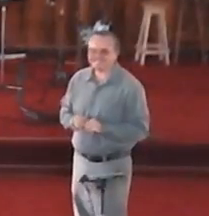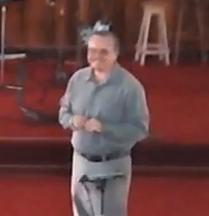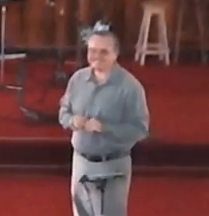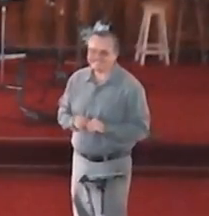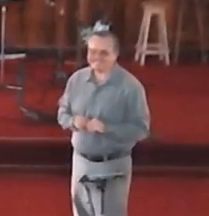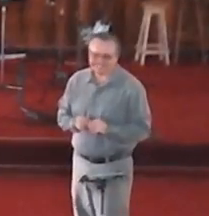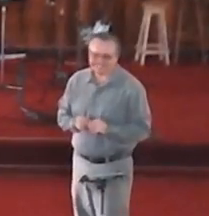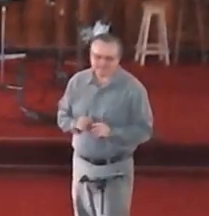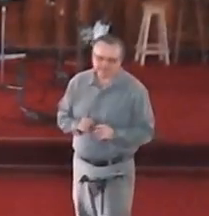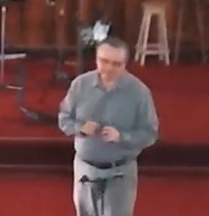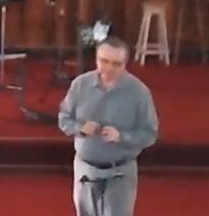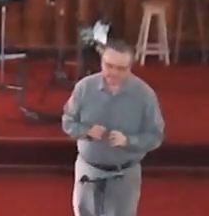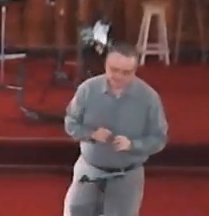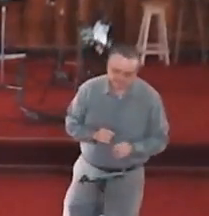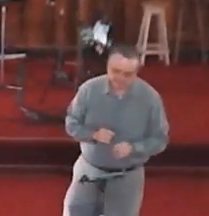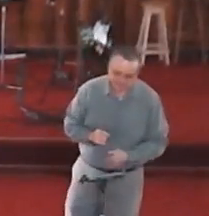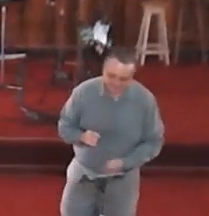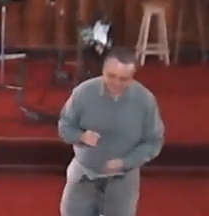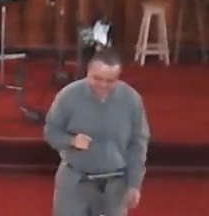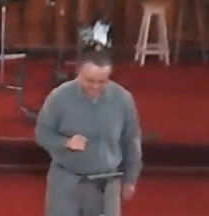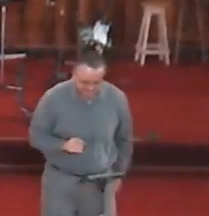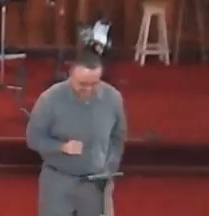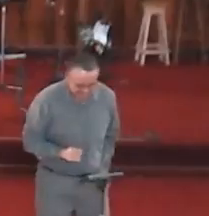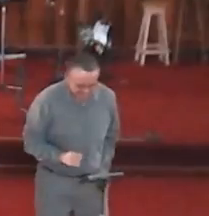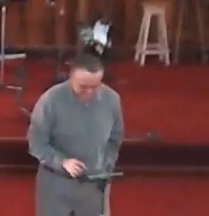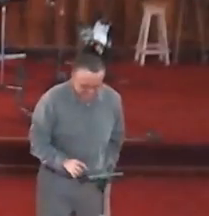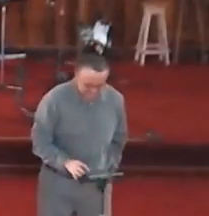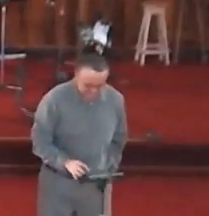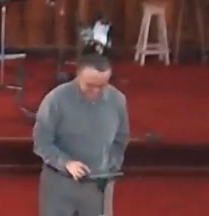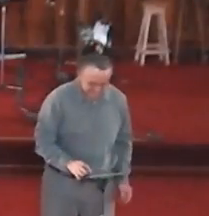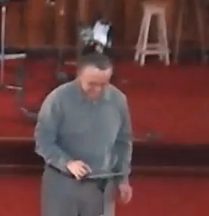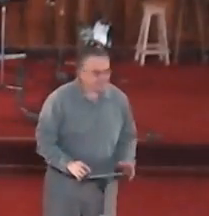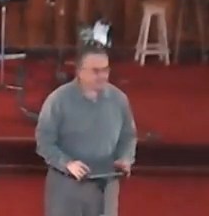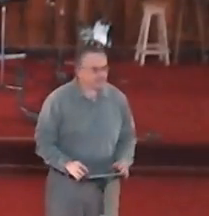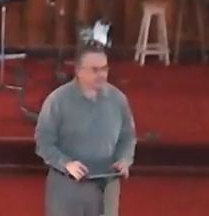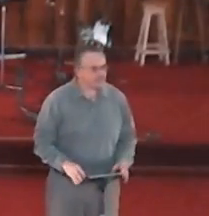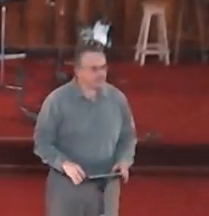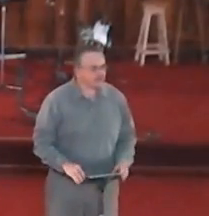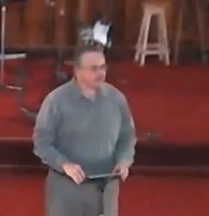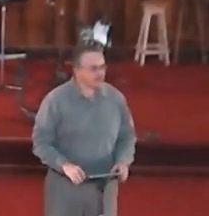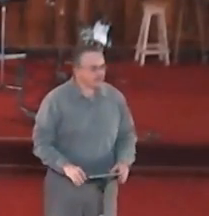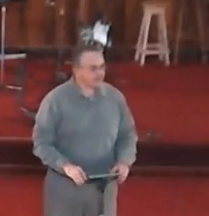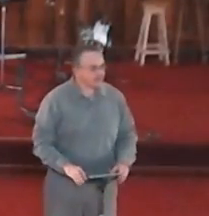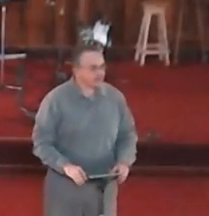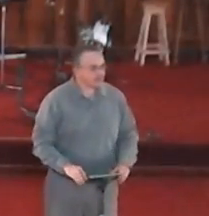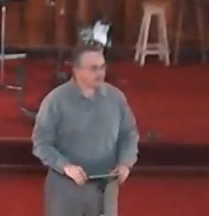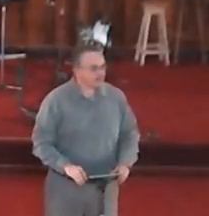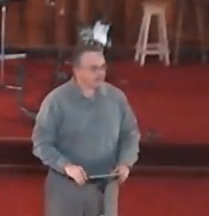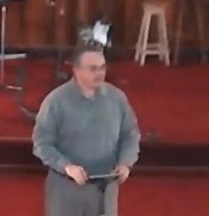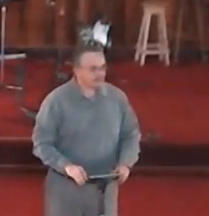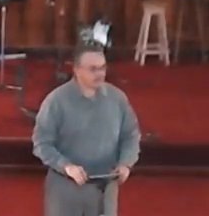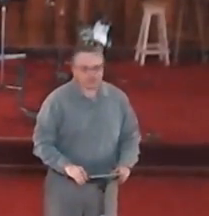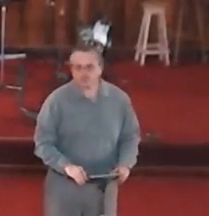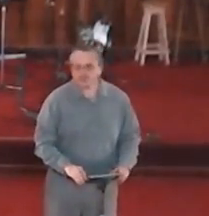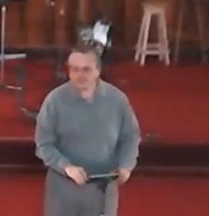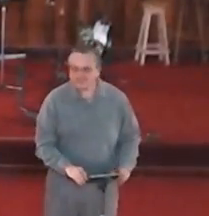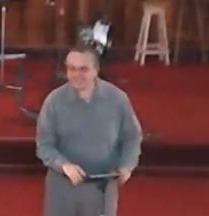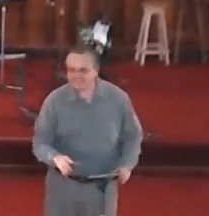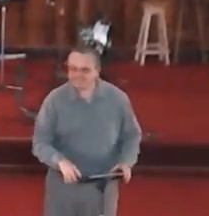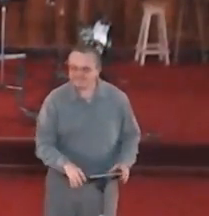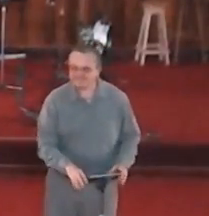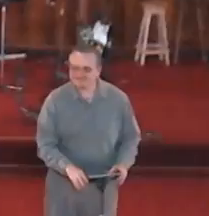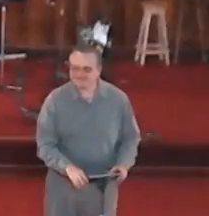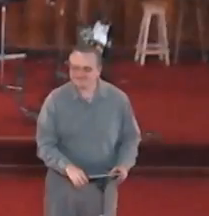Spirit said, go off on mission trips, I can imagine that Barnabas said, well, let's go to Cyprus. That's where my family is. We can start with them. Conozco gente